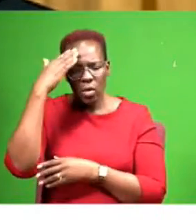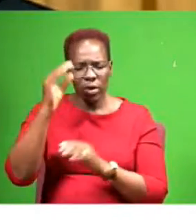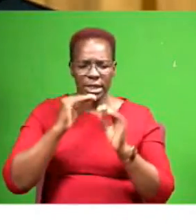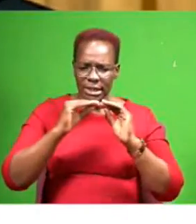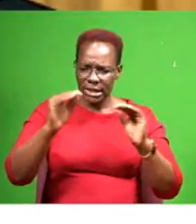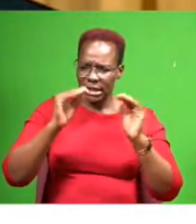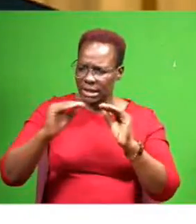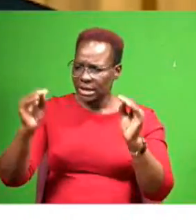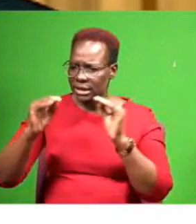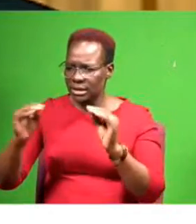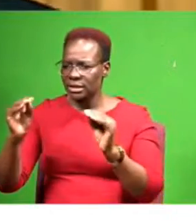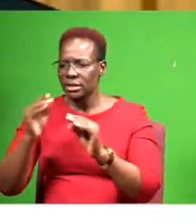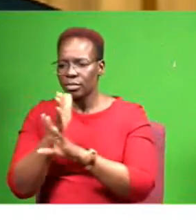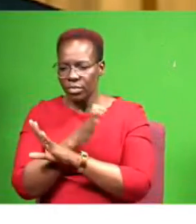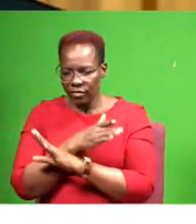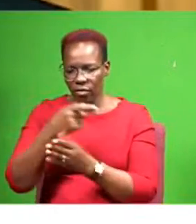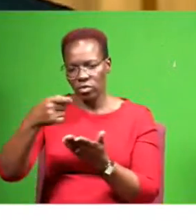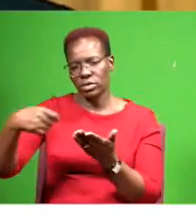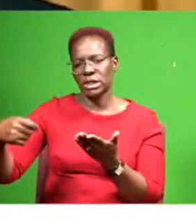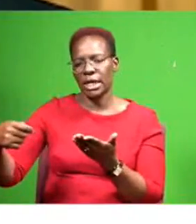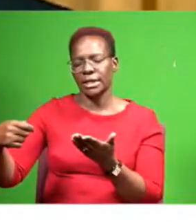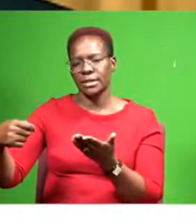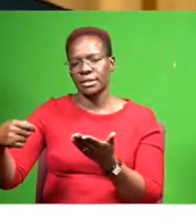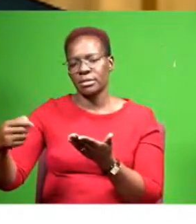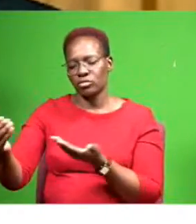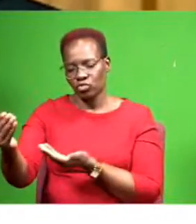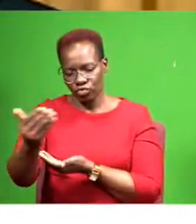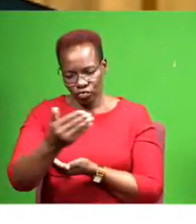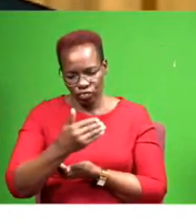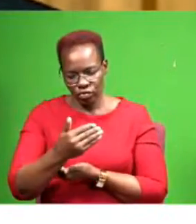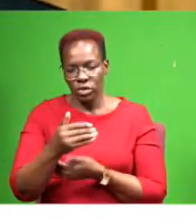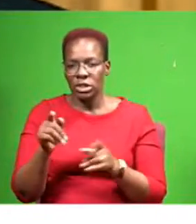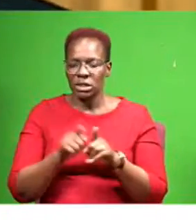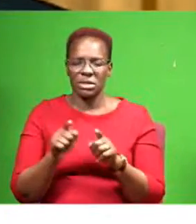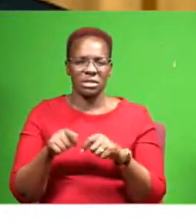collection of signature, and this rendered the process constitutionally